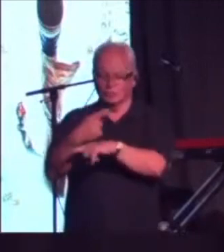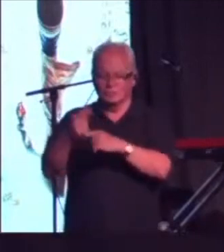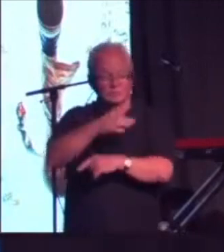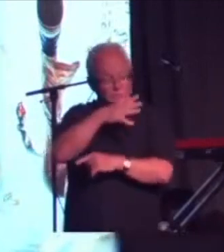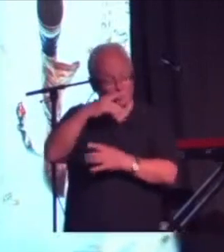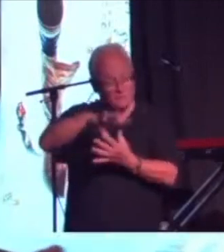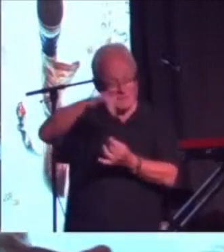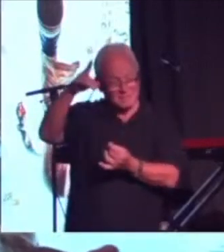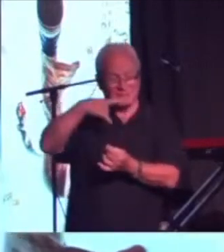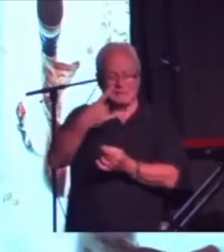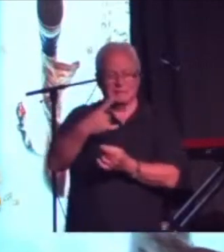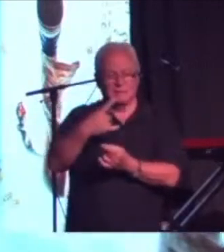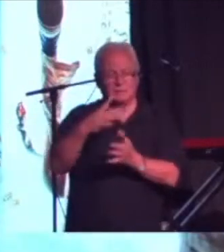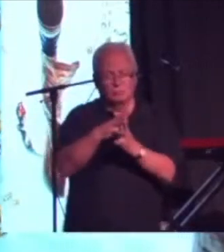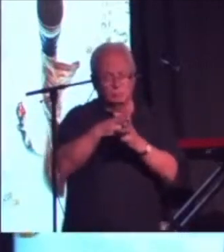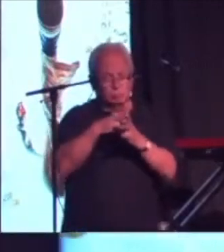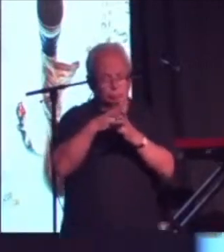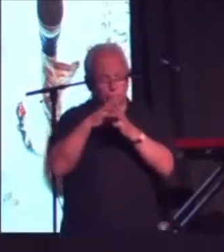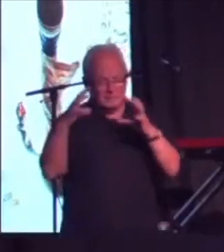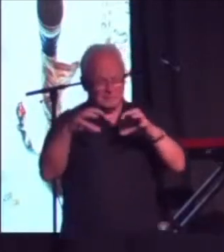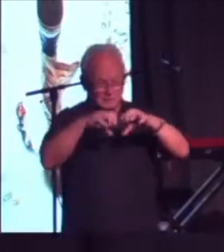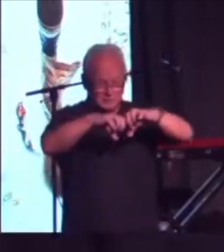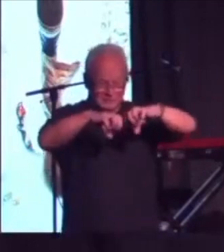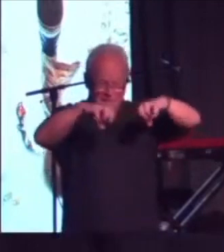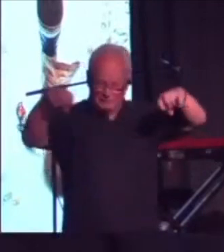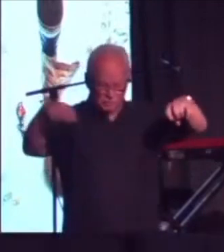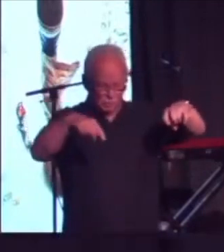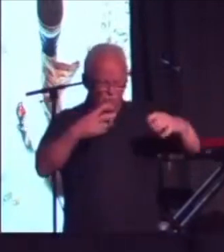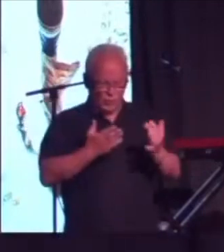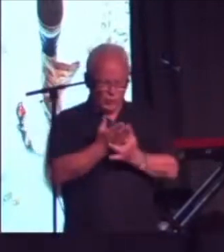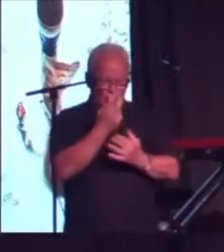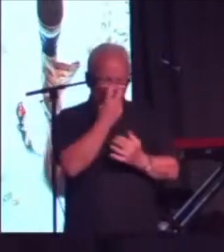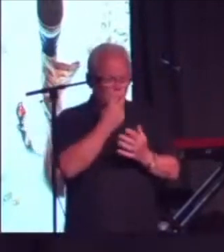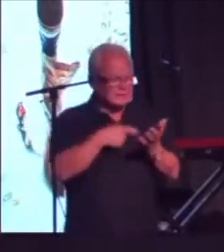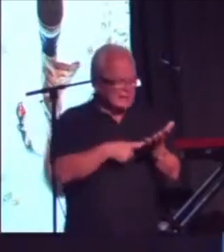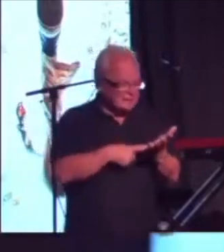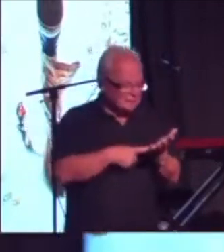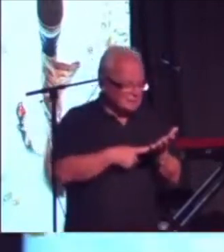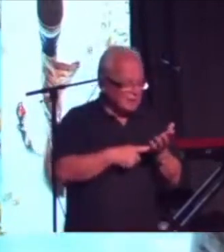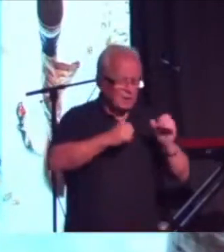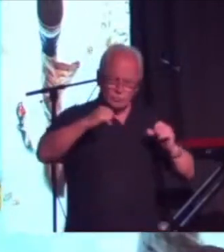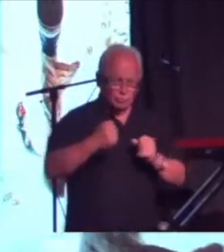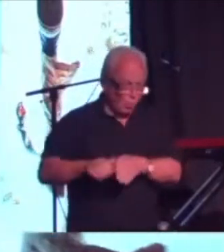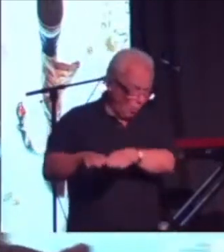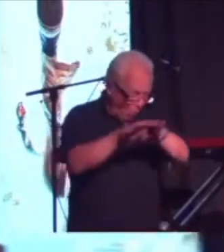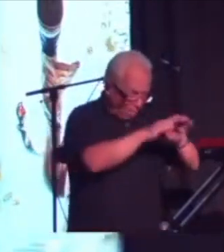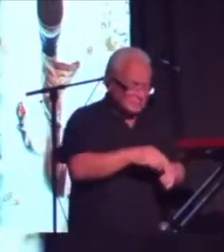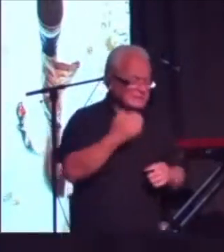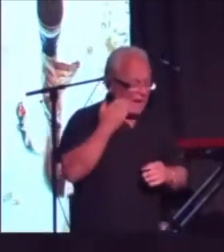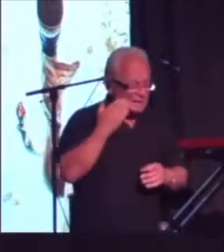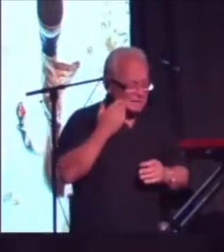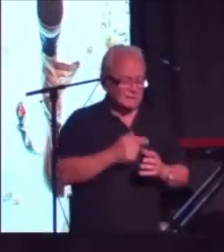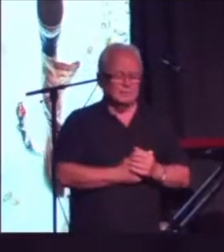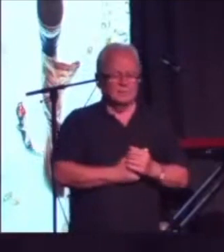the Spirit, I says the greatest division on the pages of your Old Testament was caused through a failure to be kind. But step back from that just a moment,